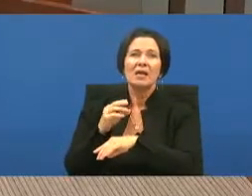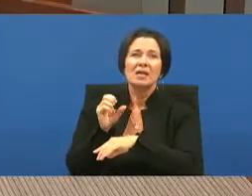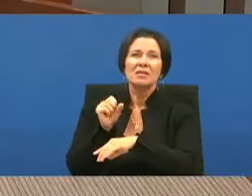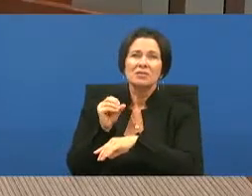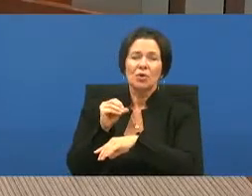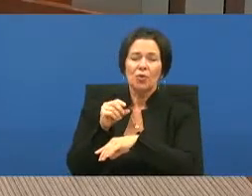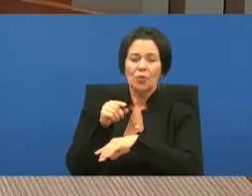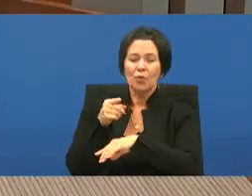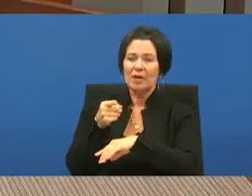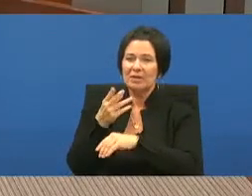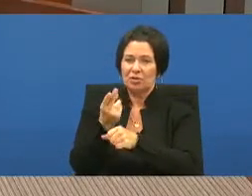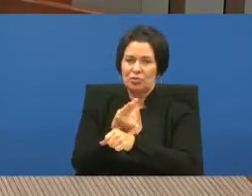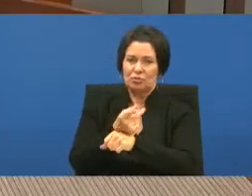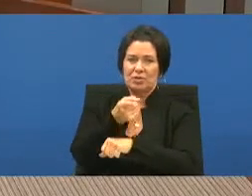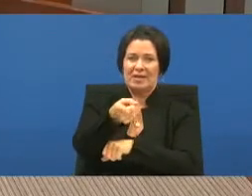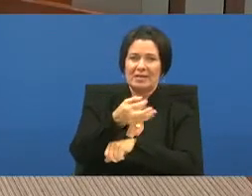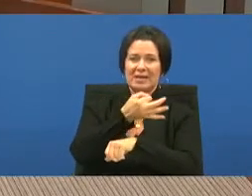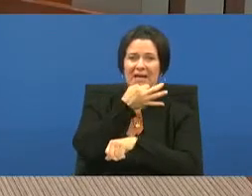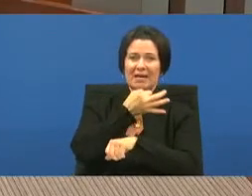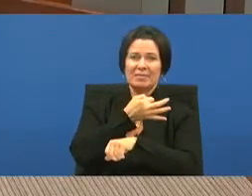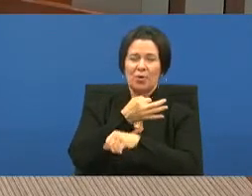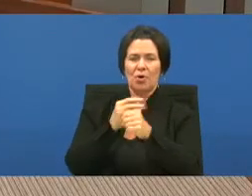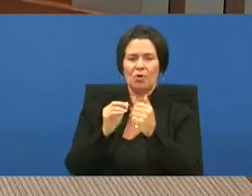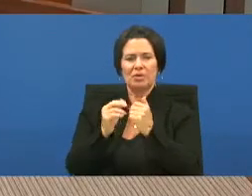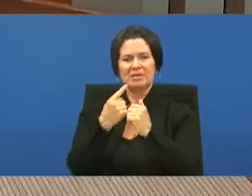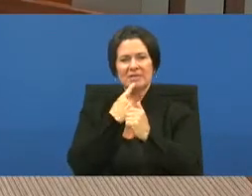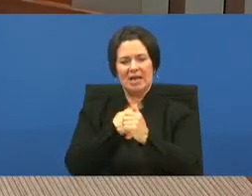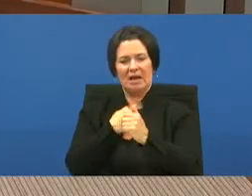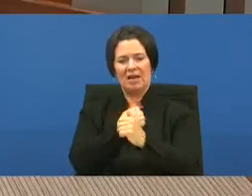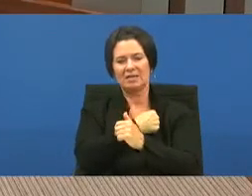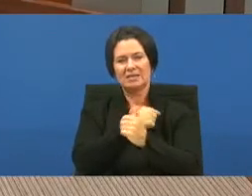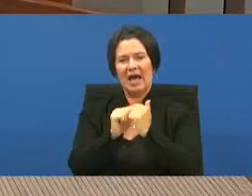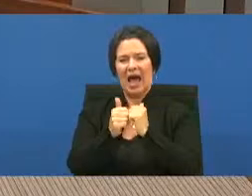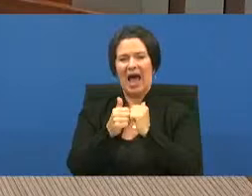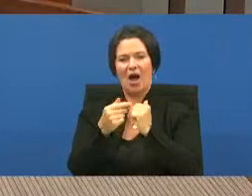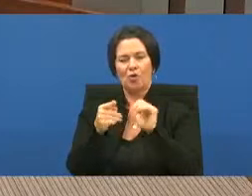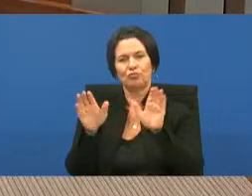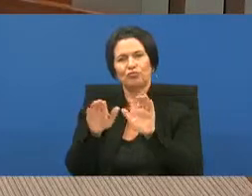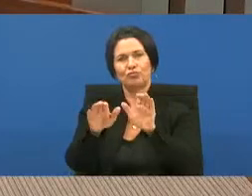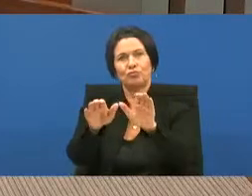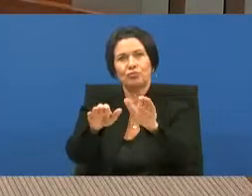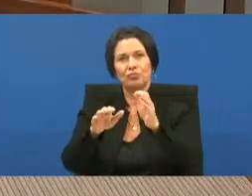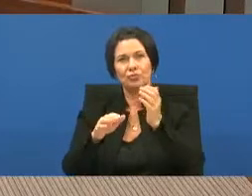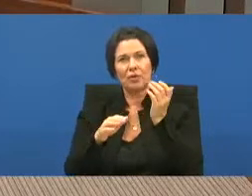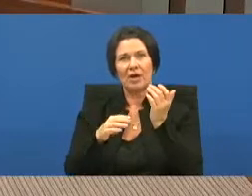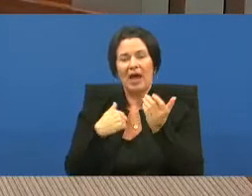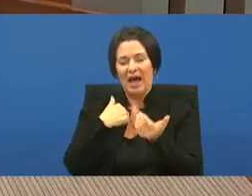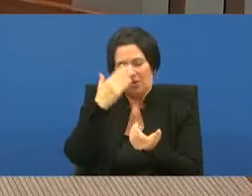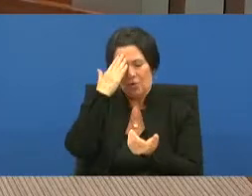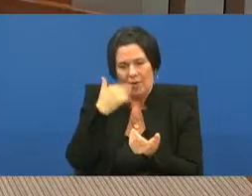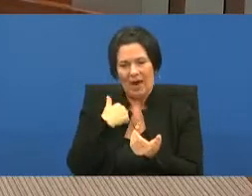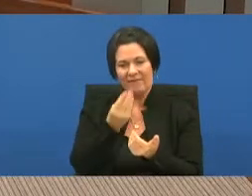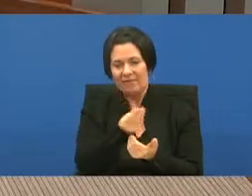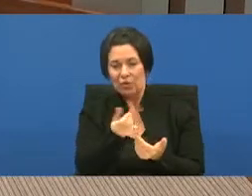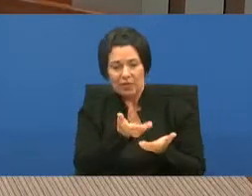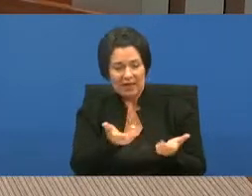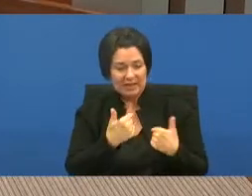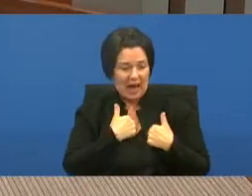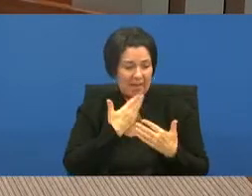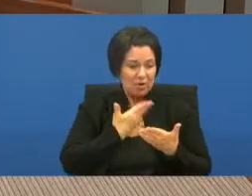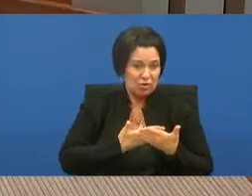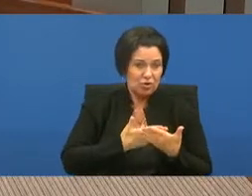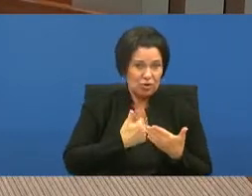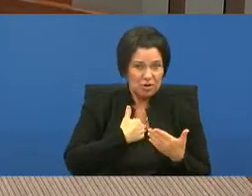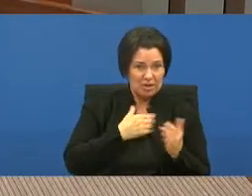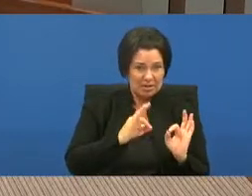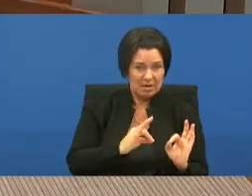an expert to try to tell us how to do. And I know there's a handful of things that I'm good at, and there's way more that I'm